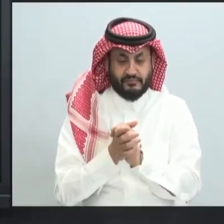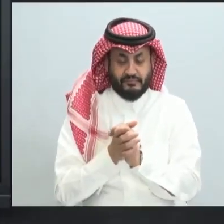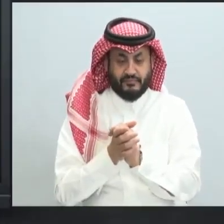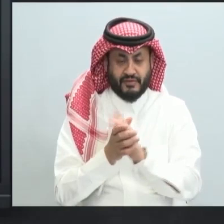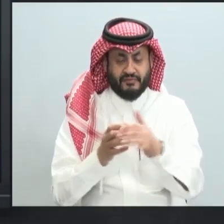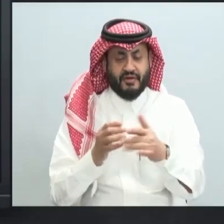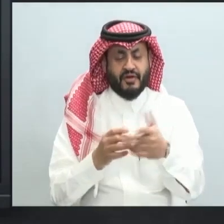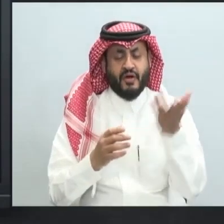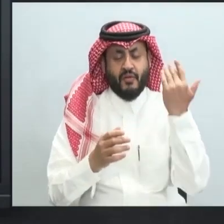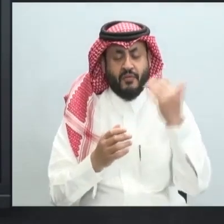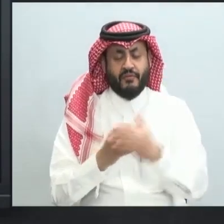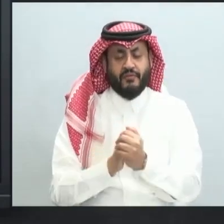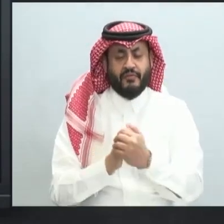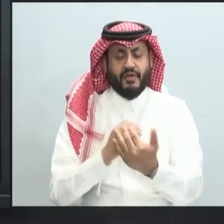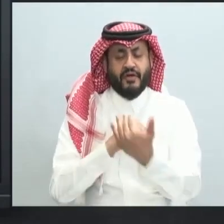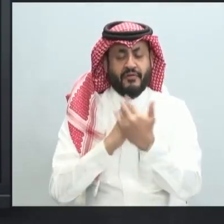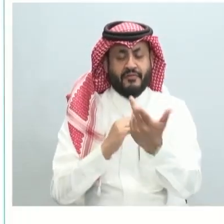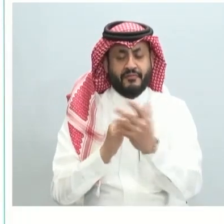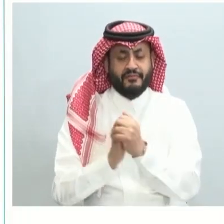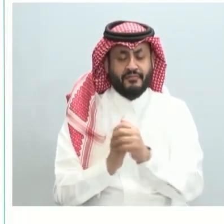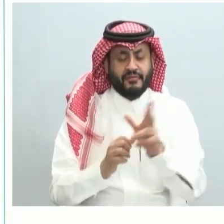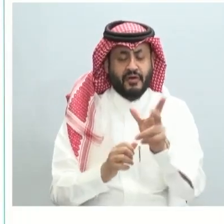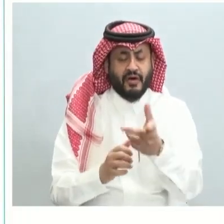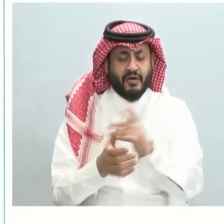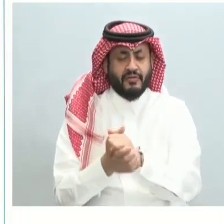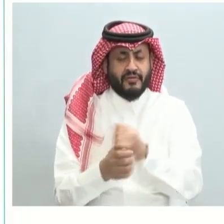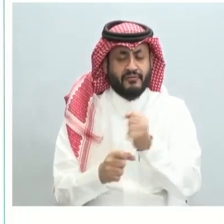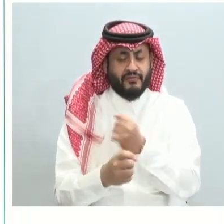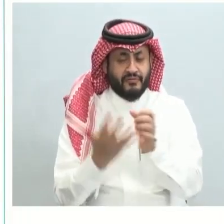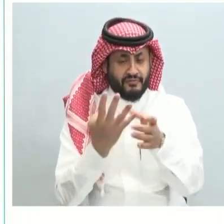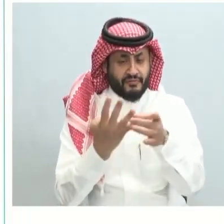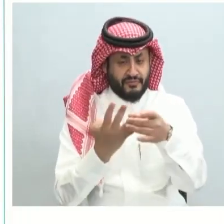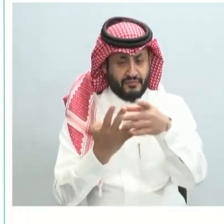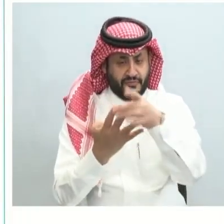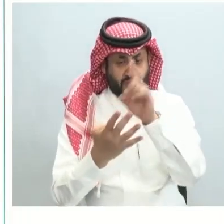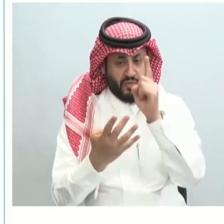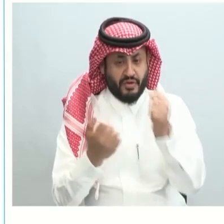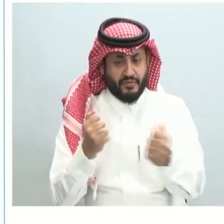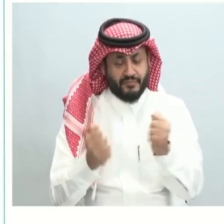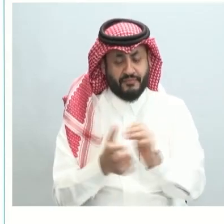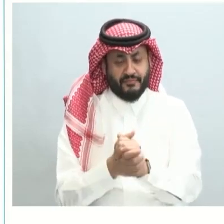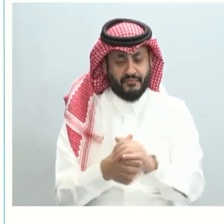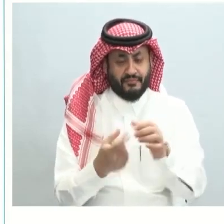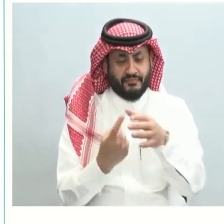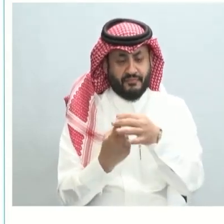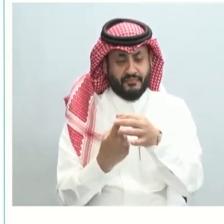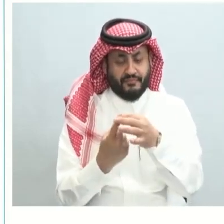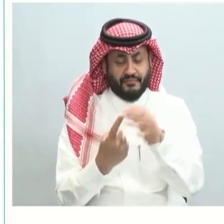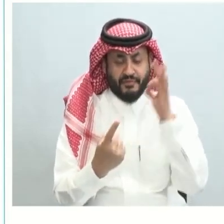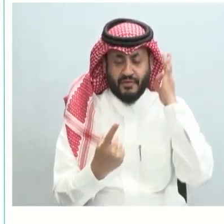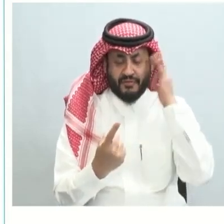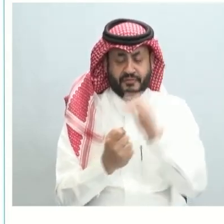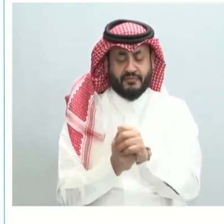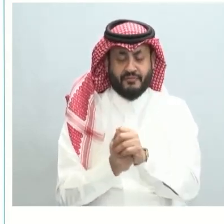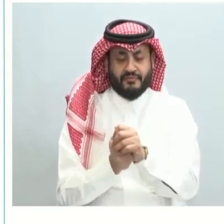learn how to do four things in one exercise. First, we need to listen